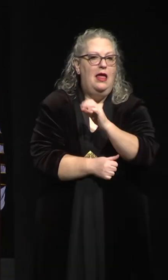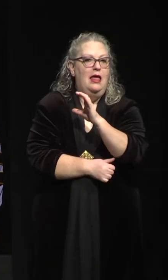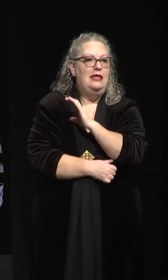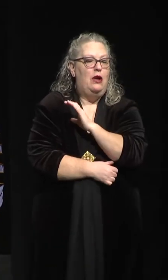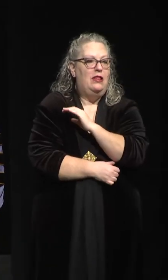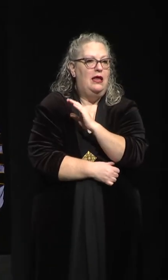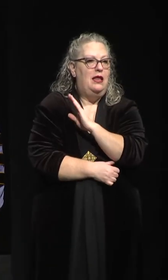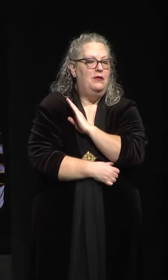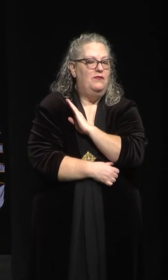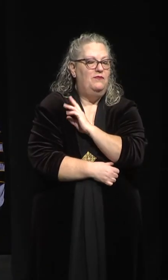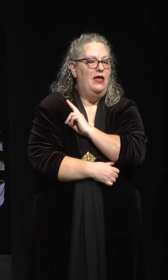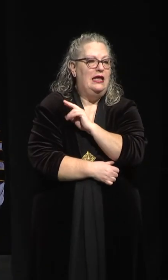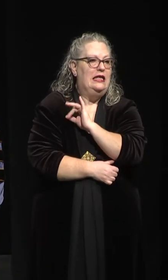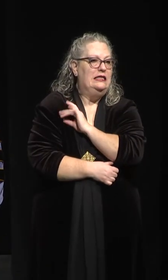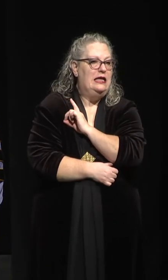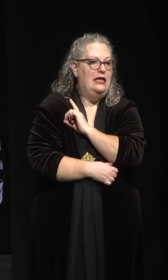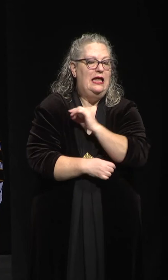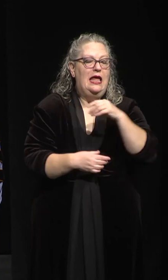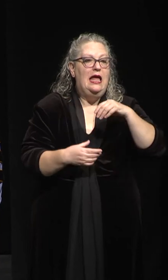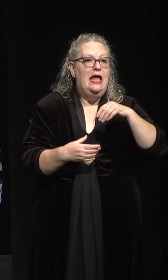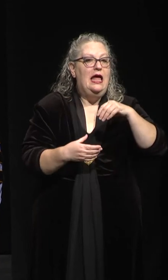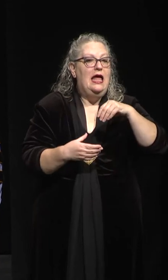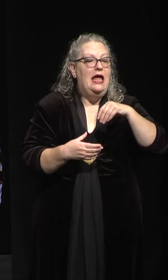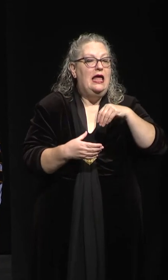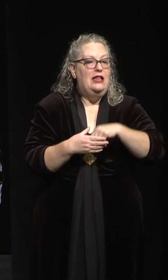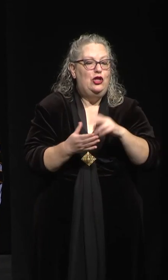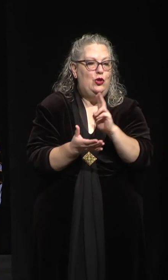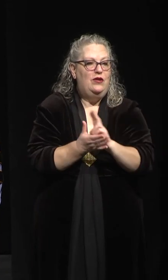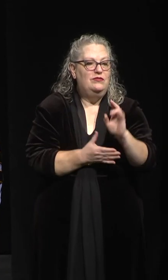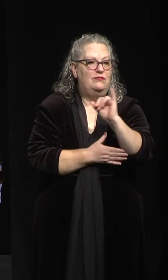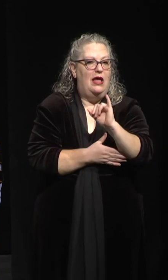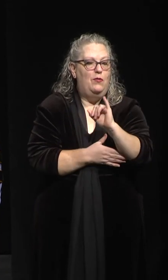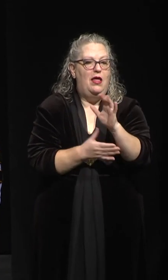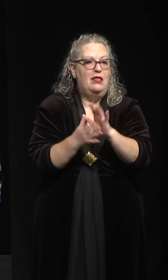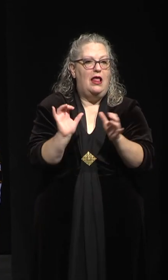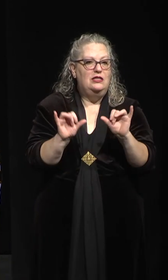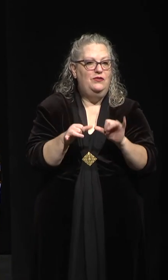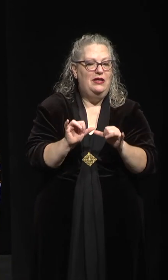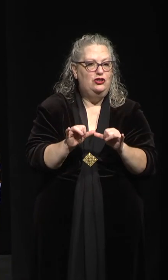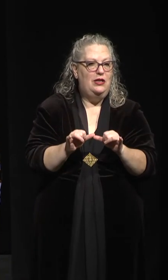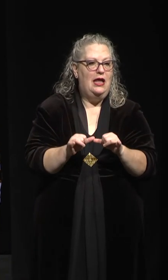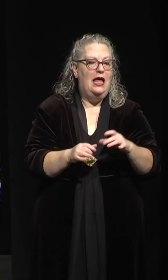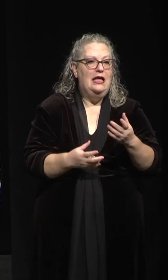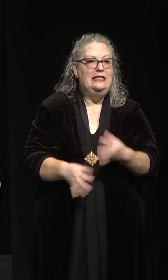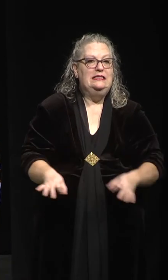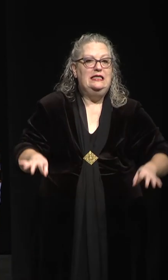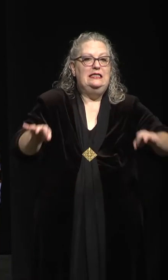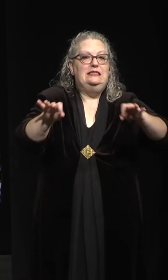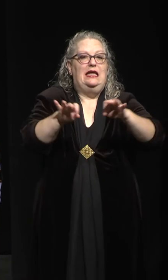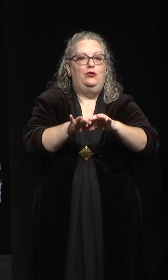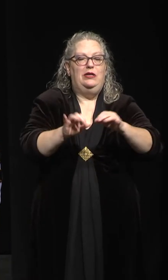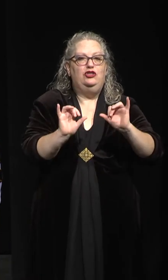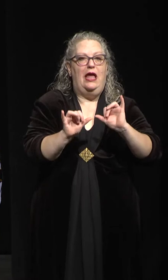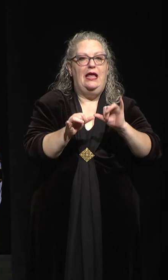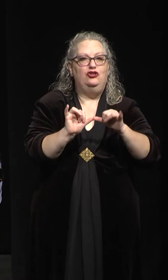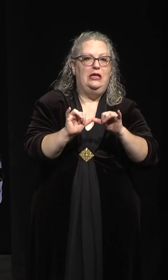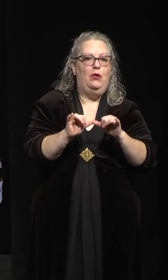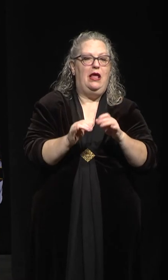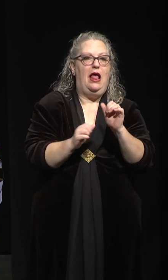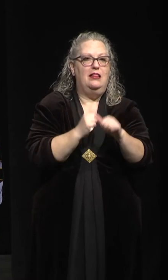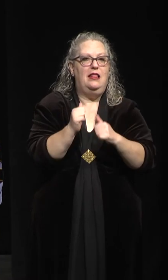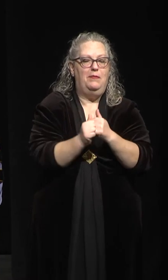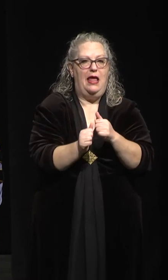Caroline Van Ingen Dunn into the University of Iowa College of Engineering Distinguished Engineering